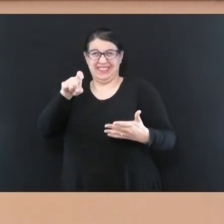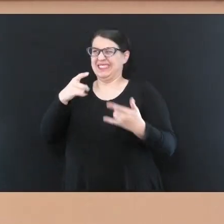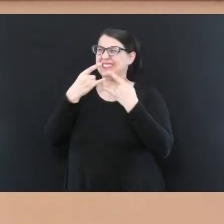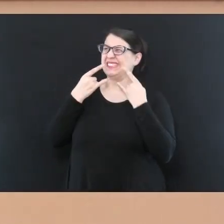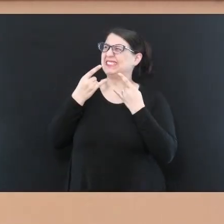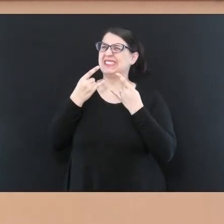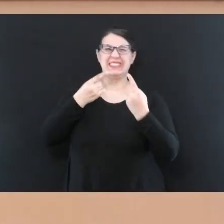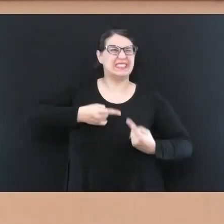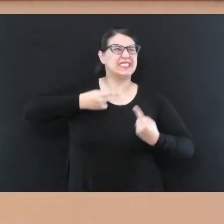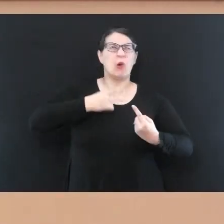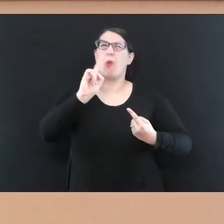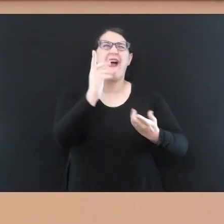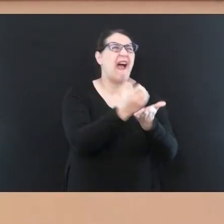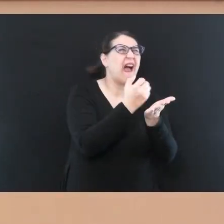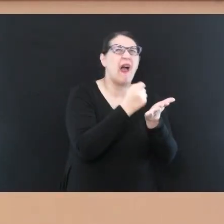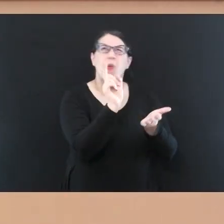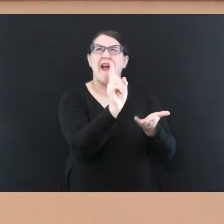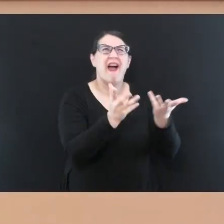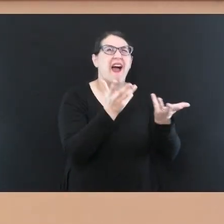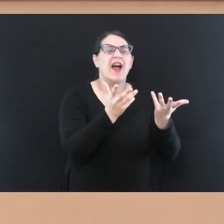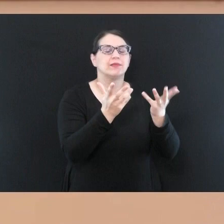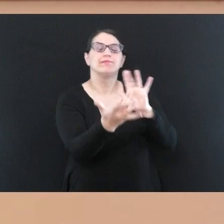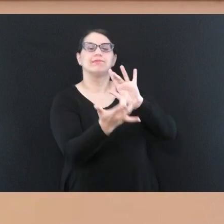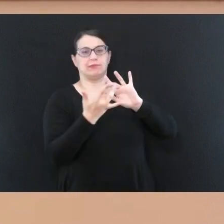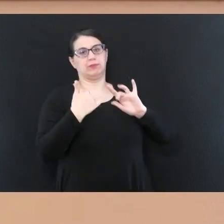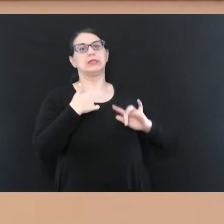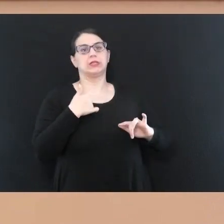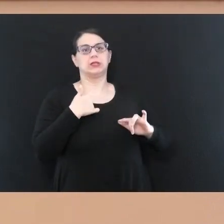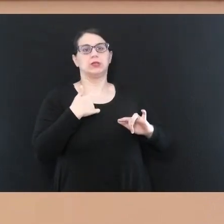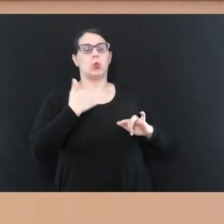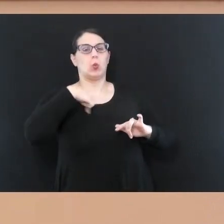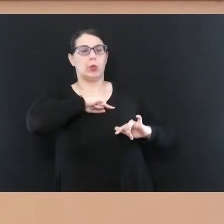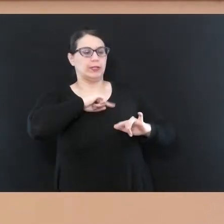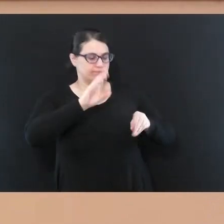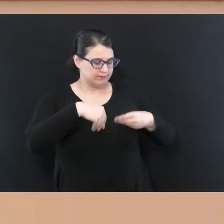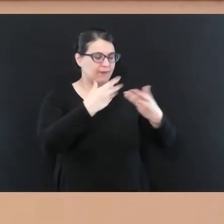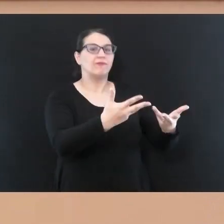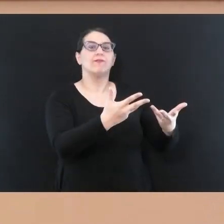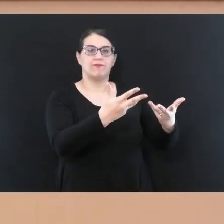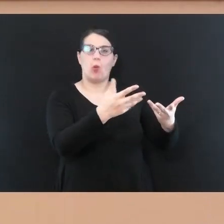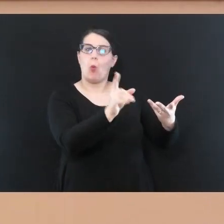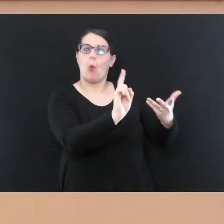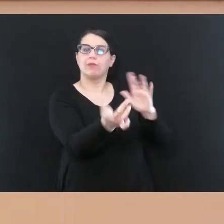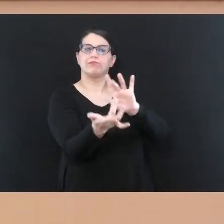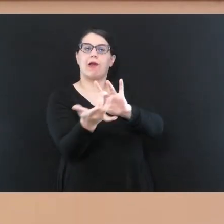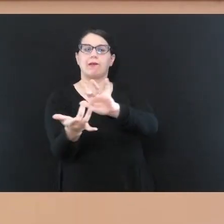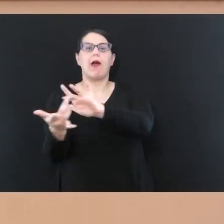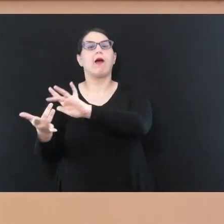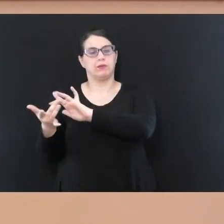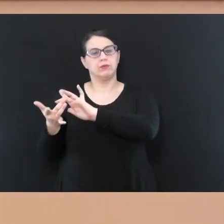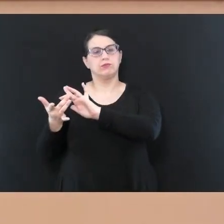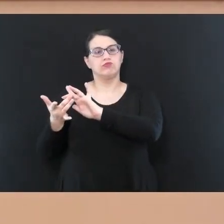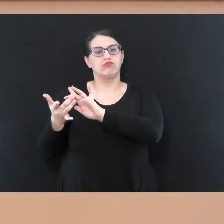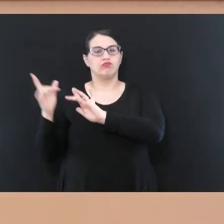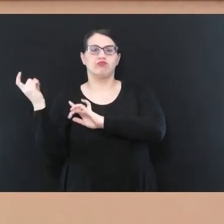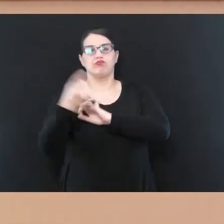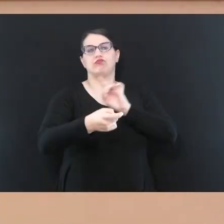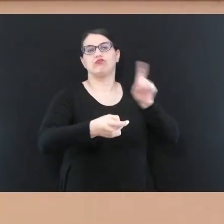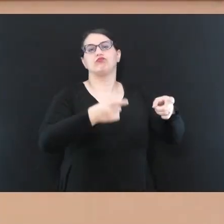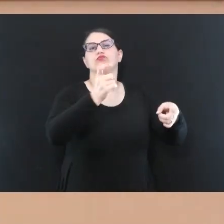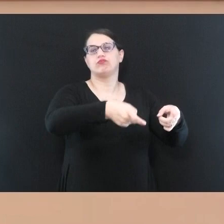that, please reach out and we will provide you with the appropriate sources as to where to go to get that